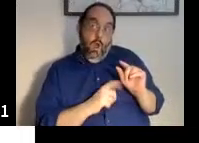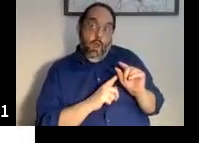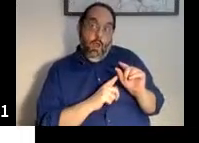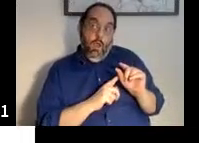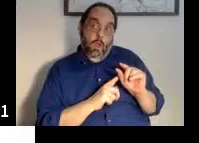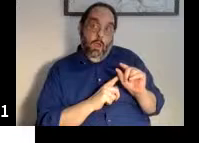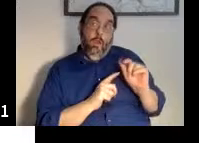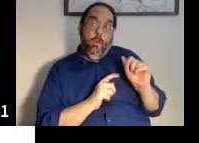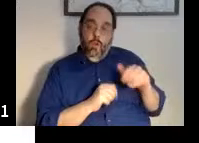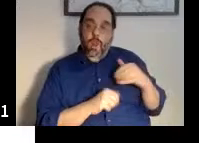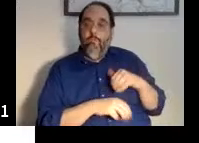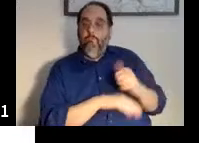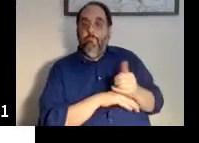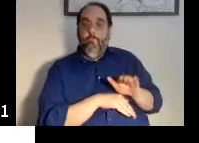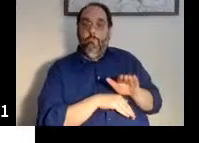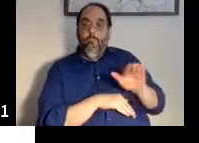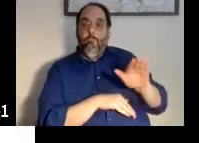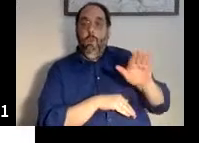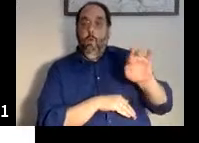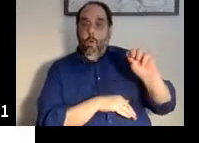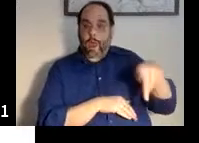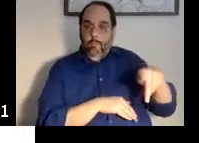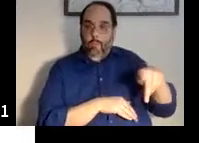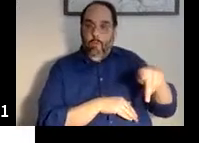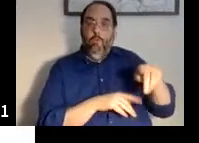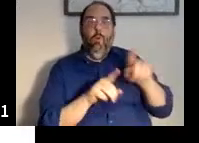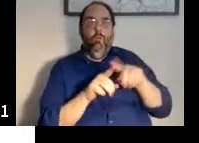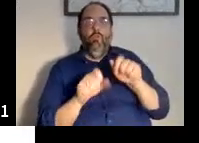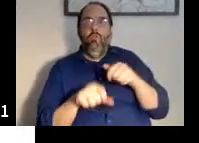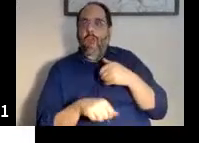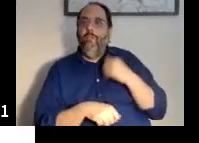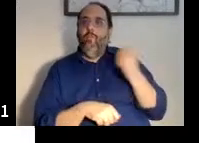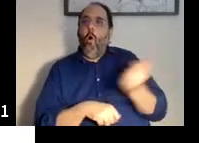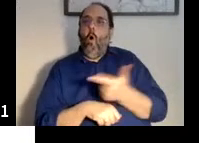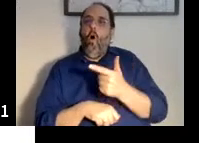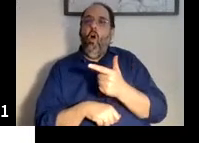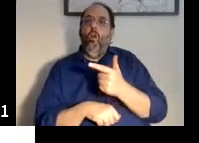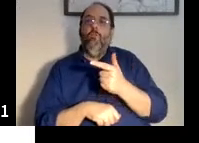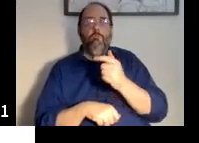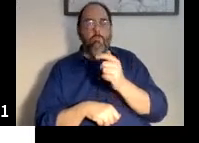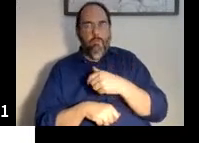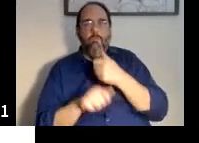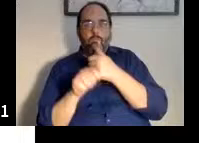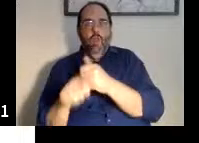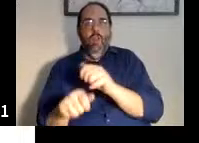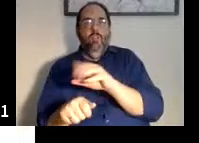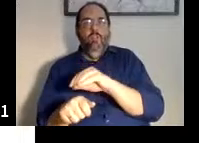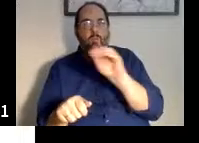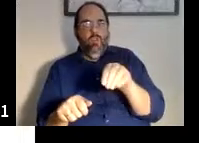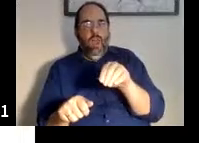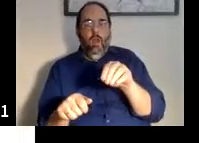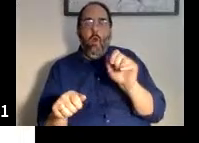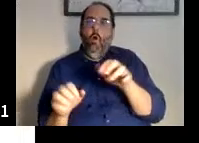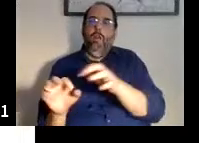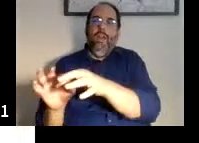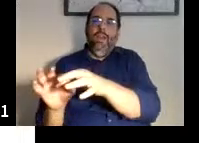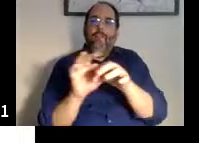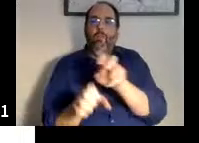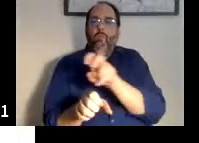do a ramp, but you could do all of it as 50% of the elevated plate components connected by a transfer